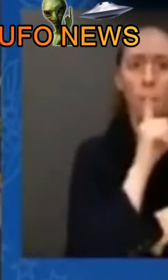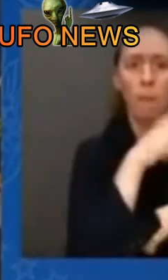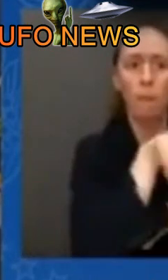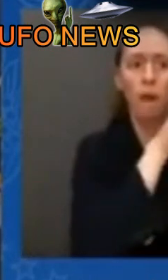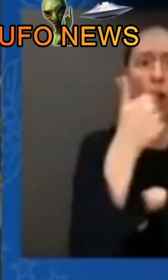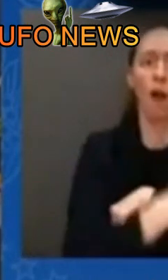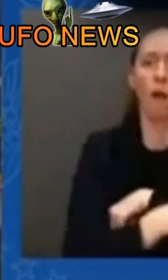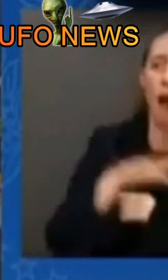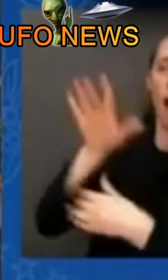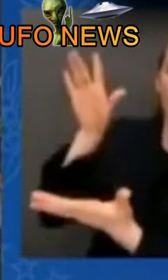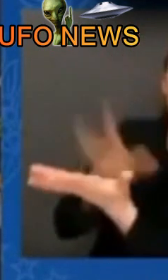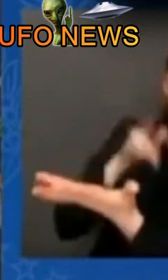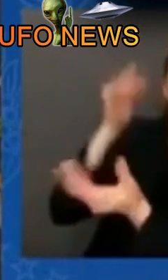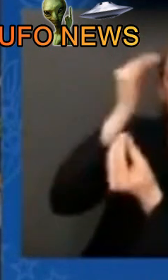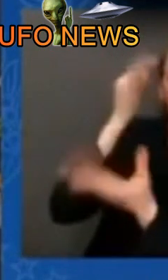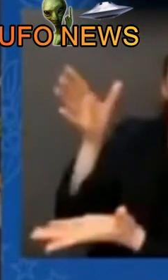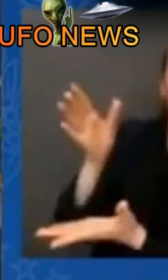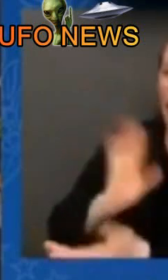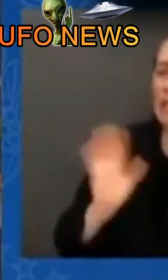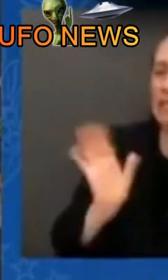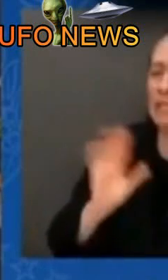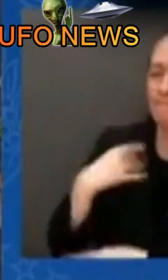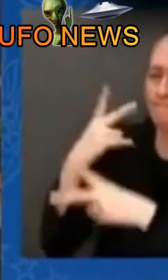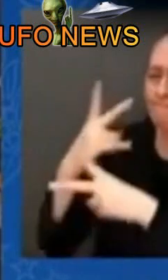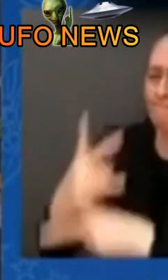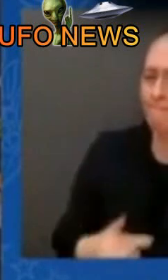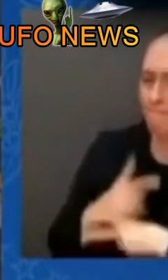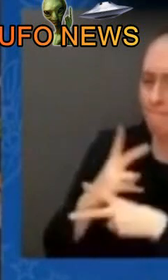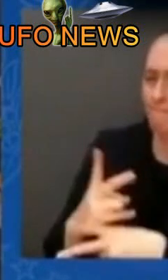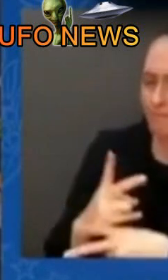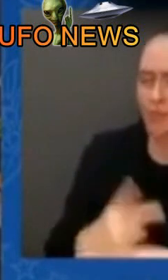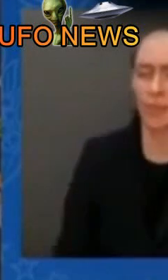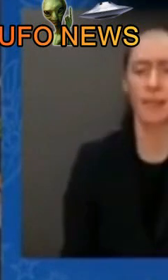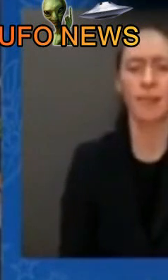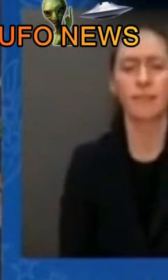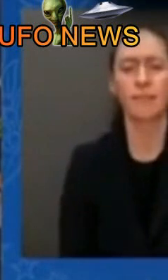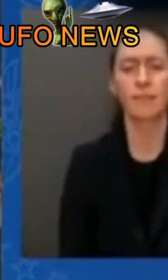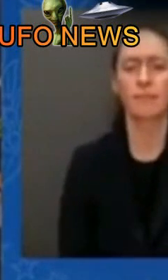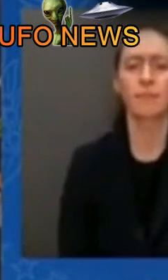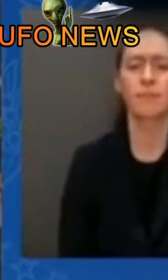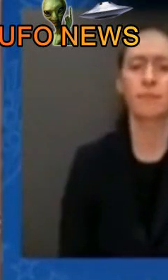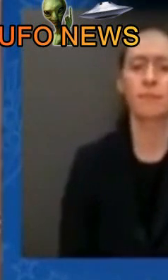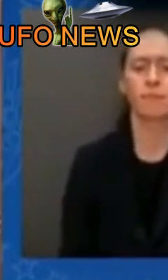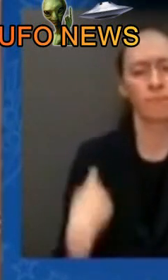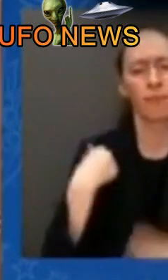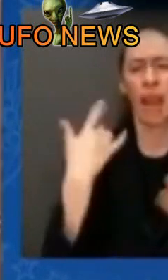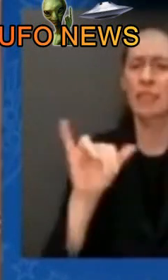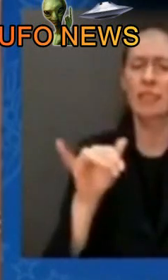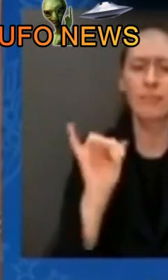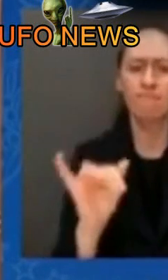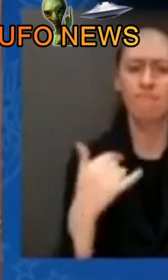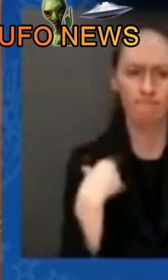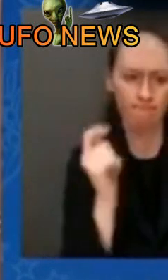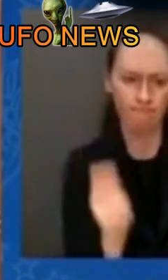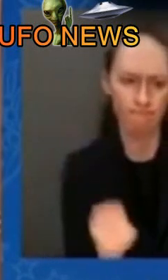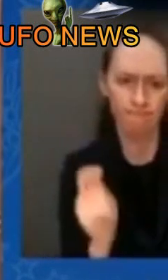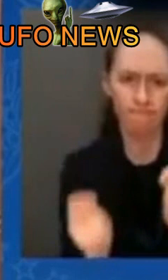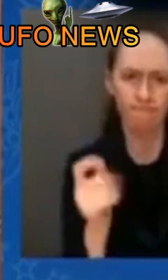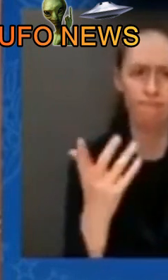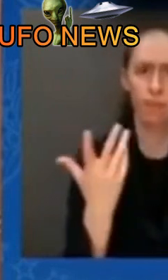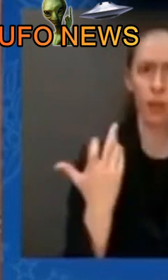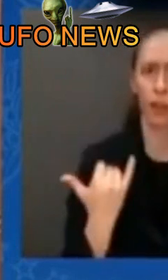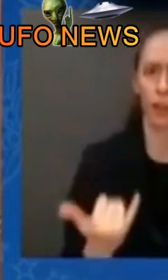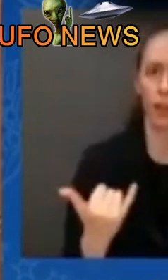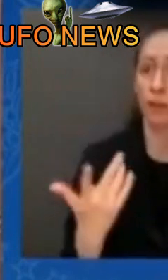unidentified aerial objects. We're going to keep adapting them as the challenges evolve, if it evolves. In addition, I've directed my National